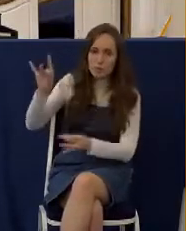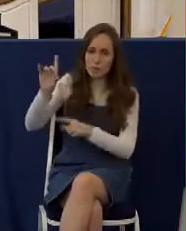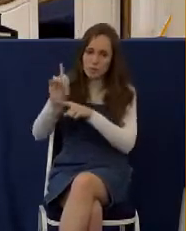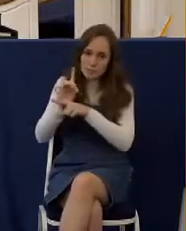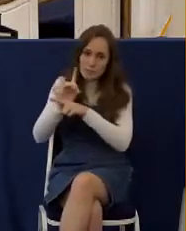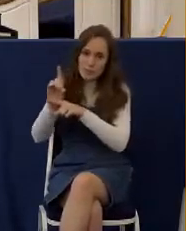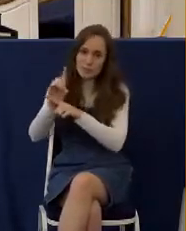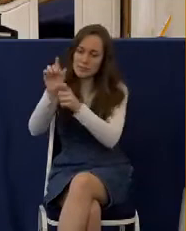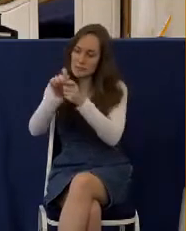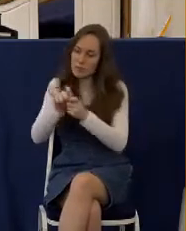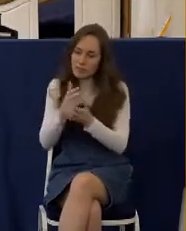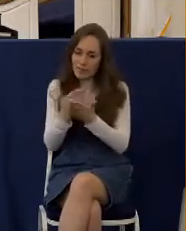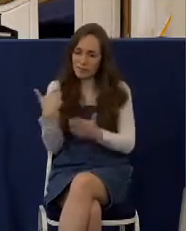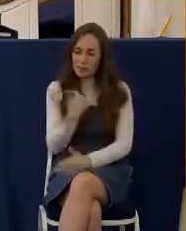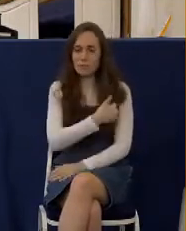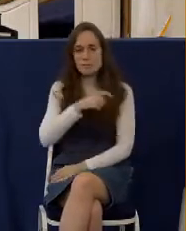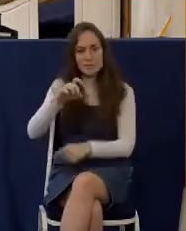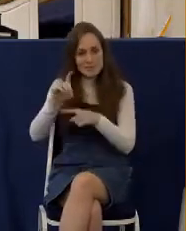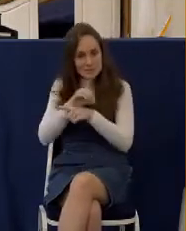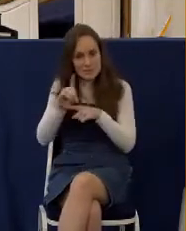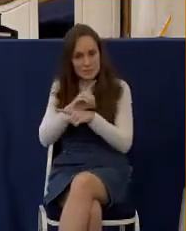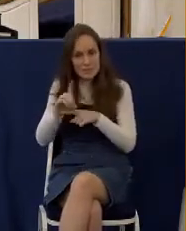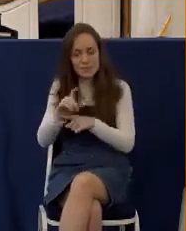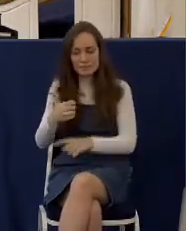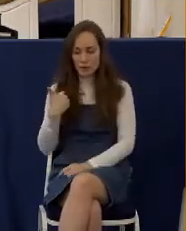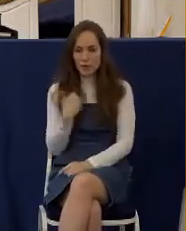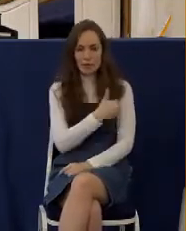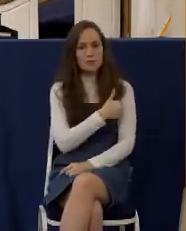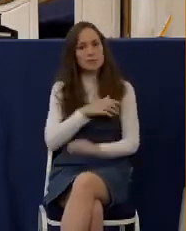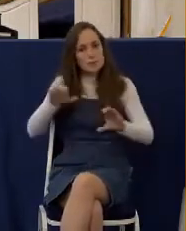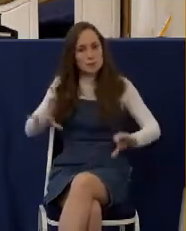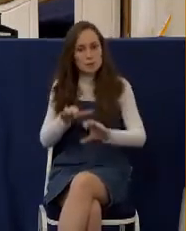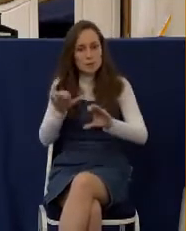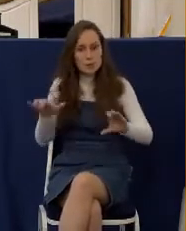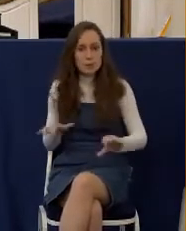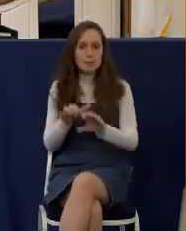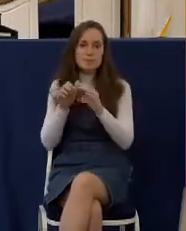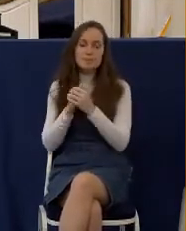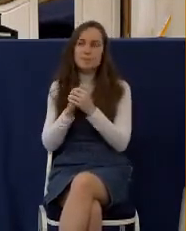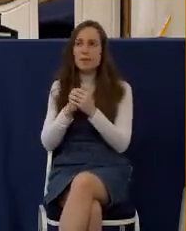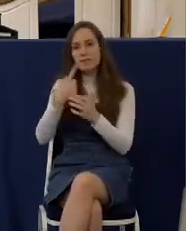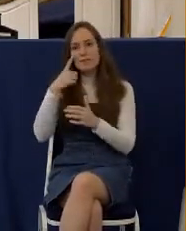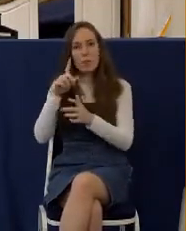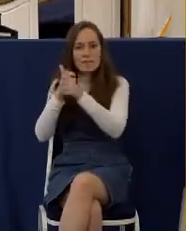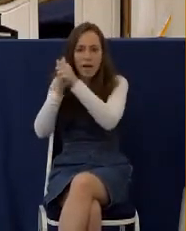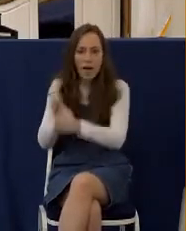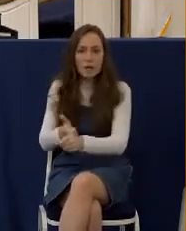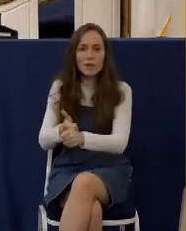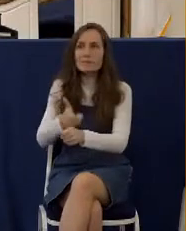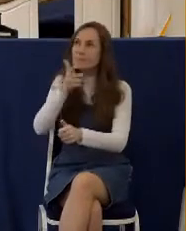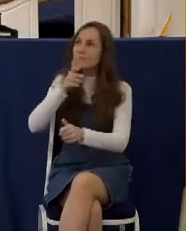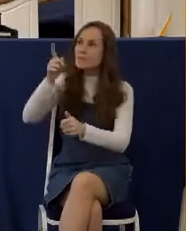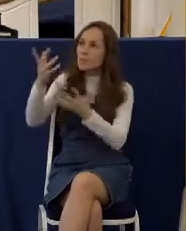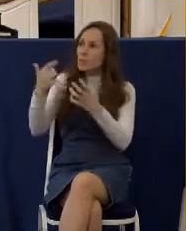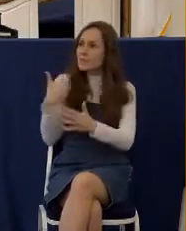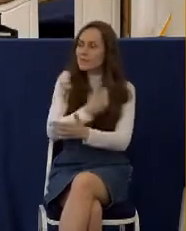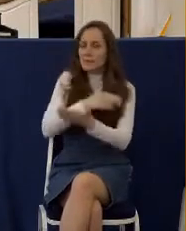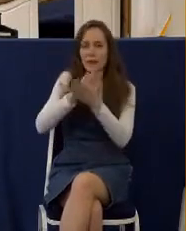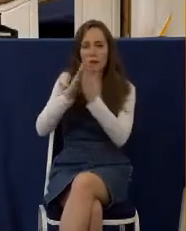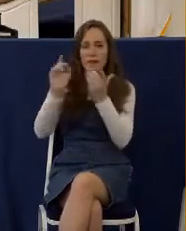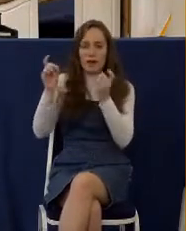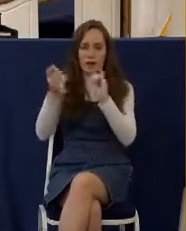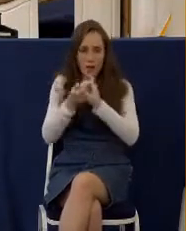to discipline ourselves to do in order to be what God calls us to be. Now, we have looked at already